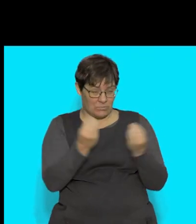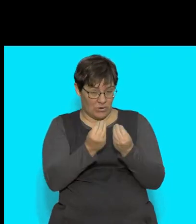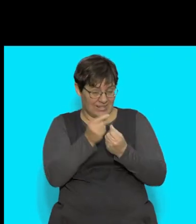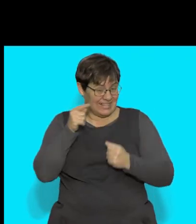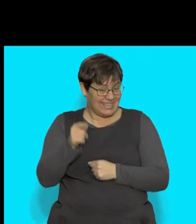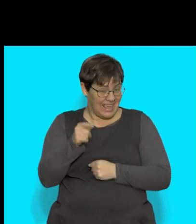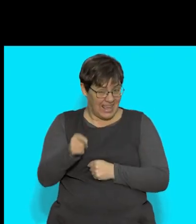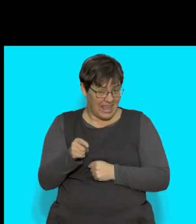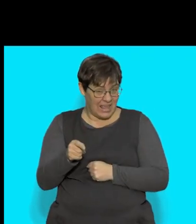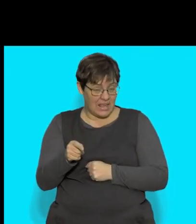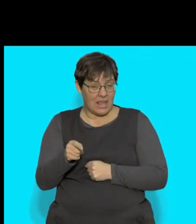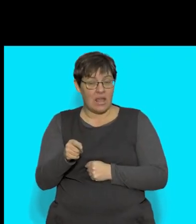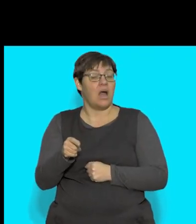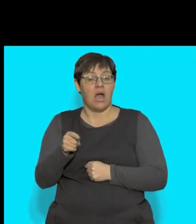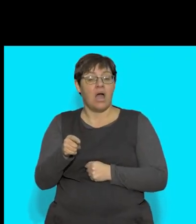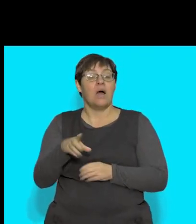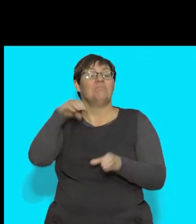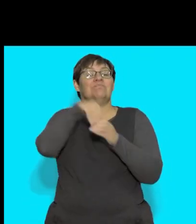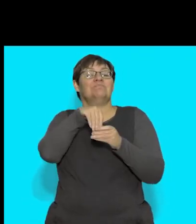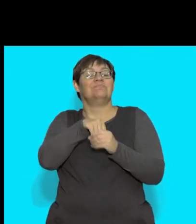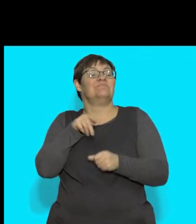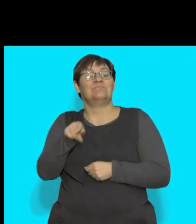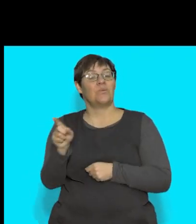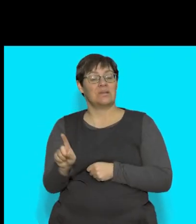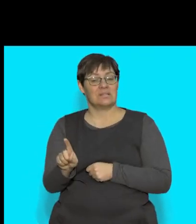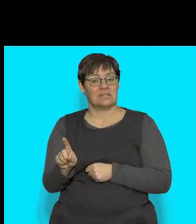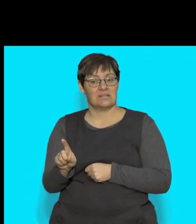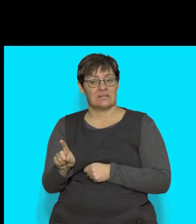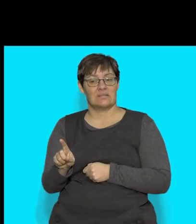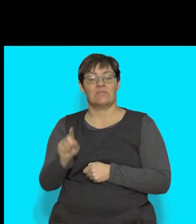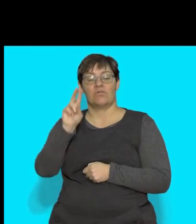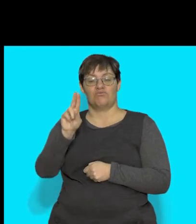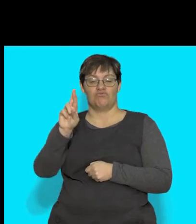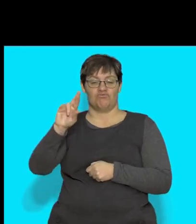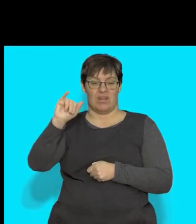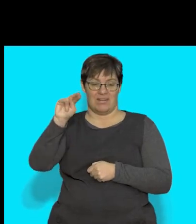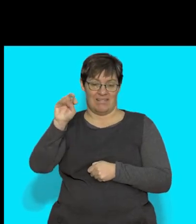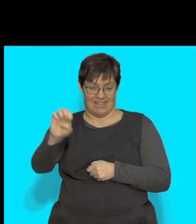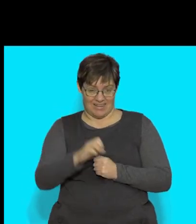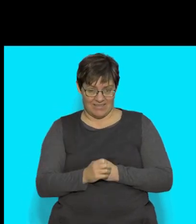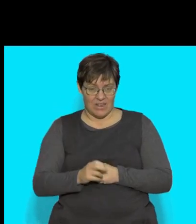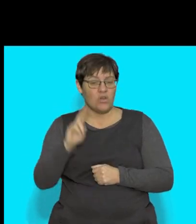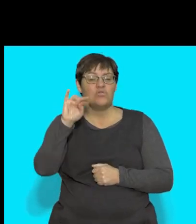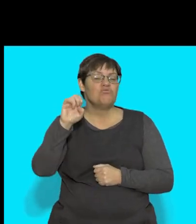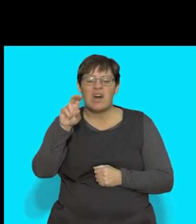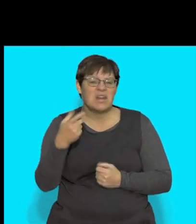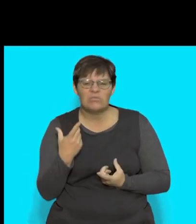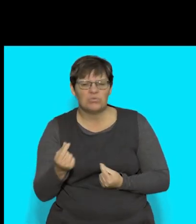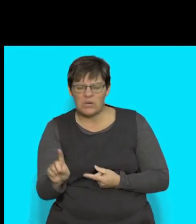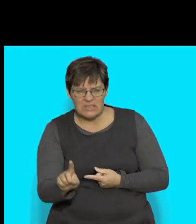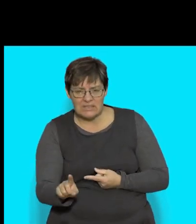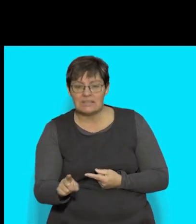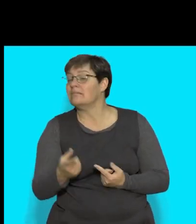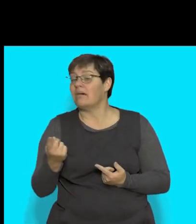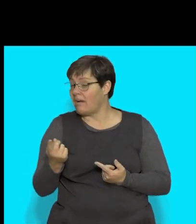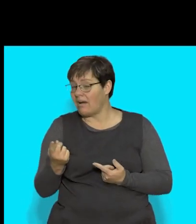guys, what is carried in here is urine. And what must urine be?